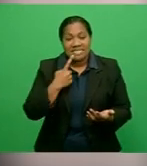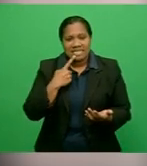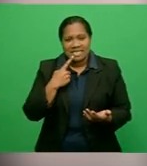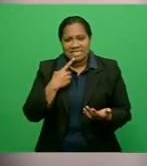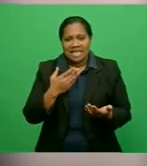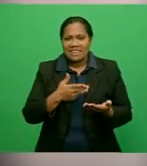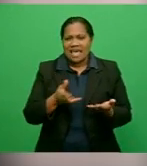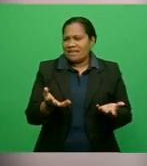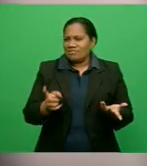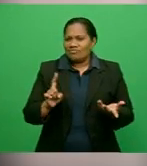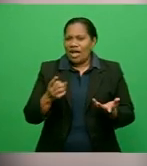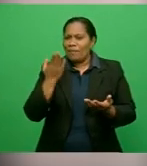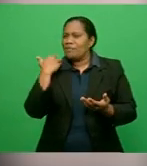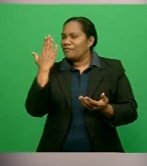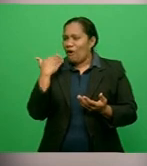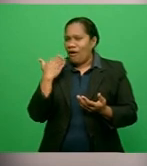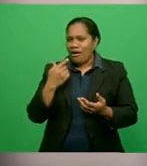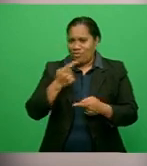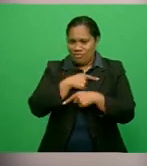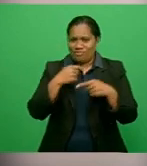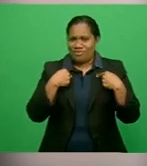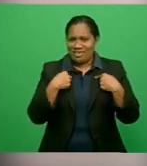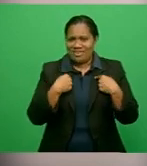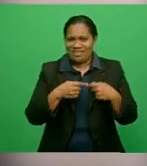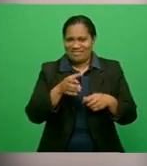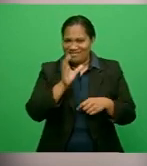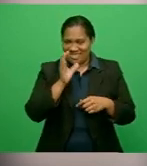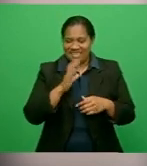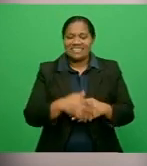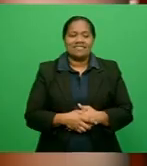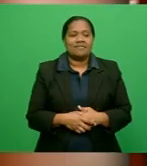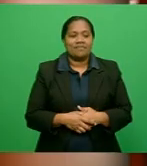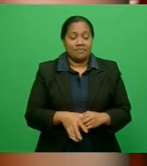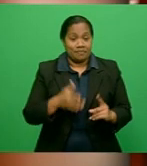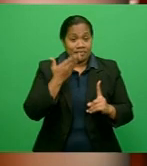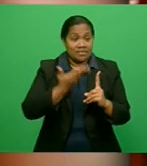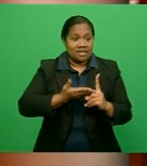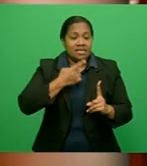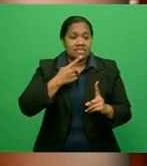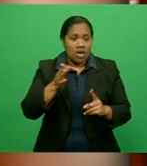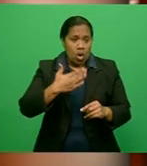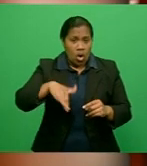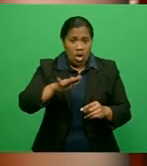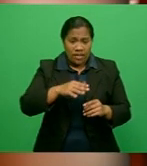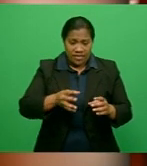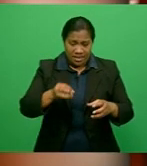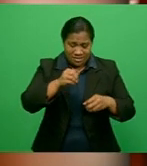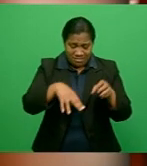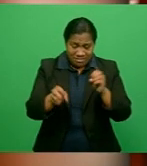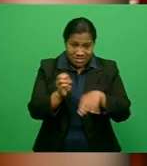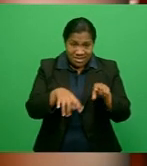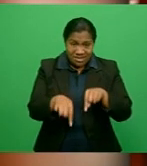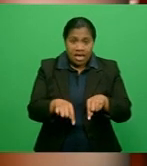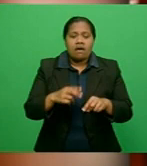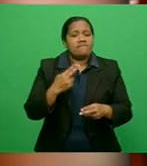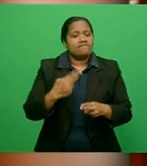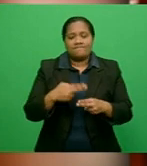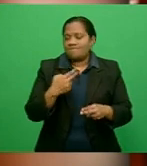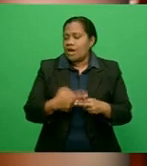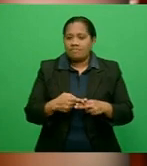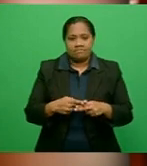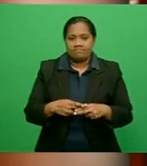that we grow up with. Dauna Kamakama says all the ingredients in his herbal juice are farm fresh.